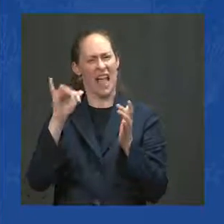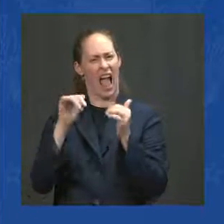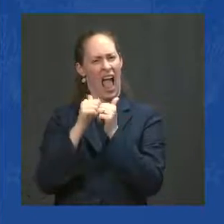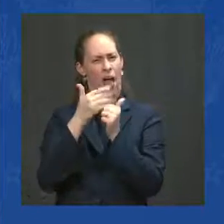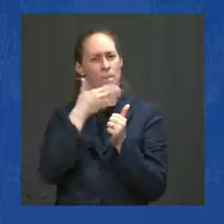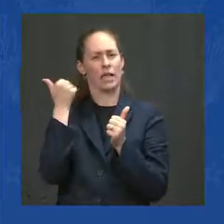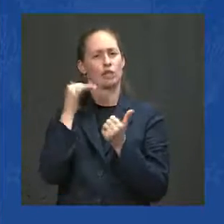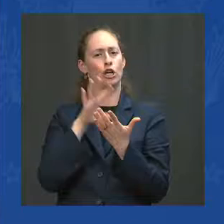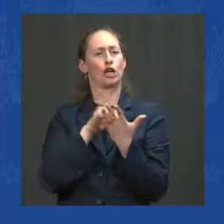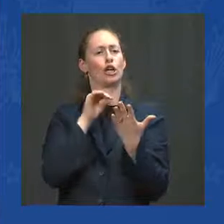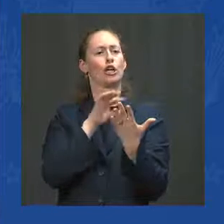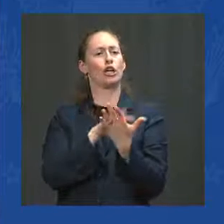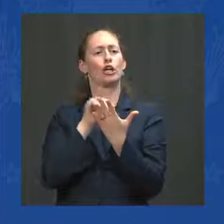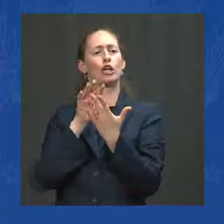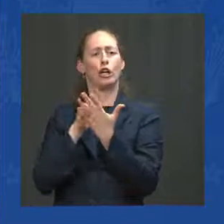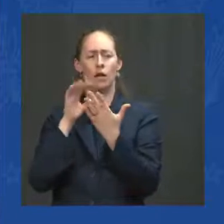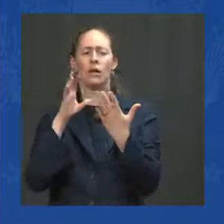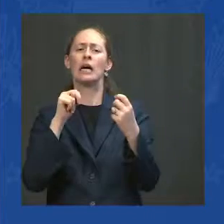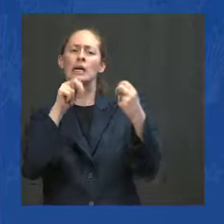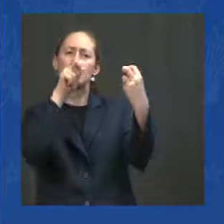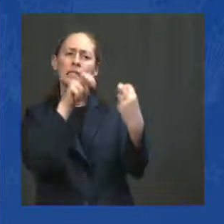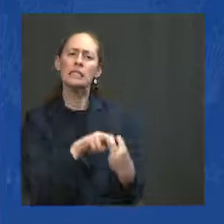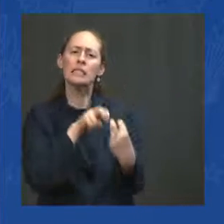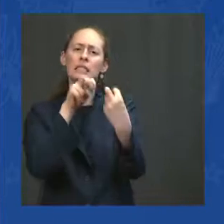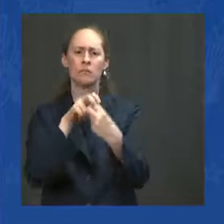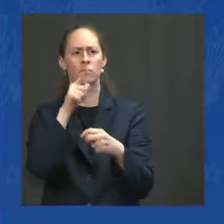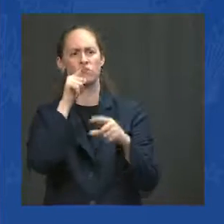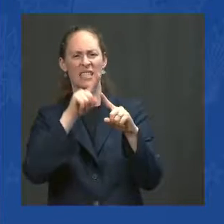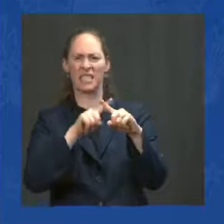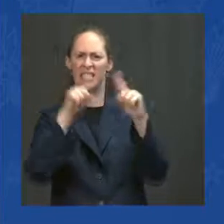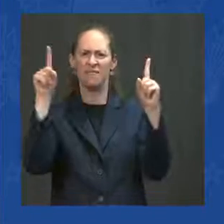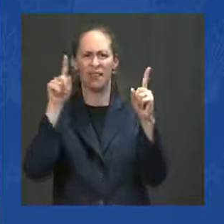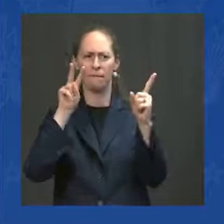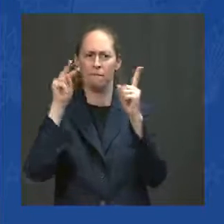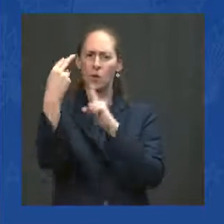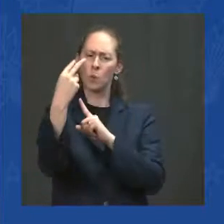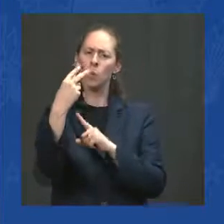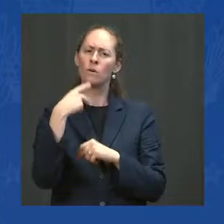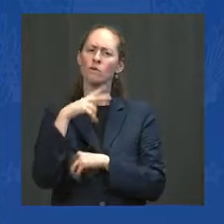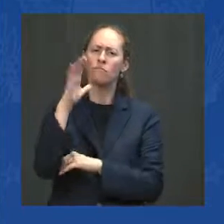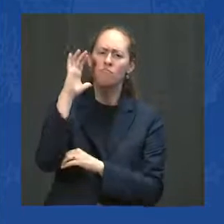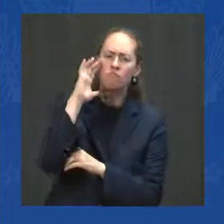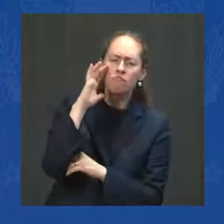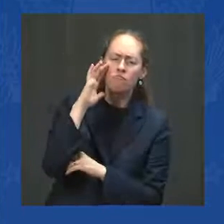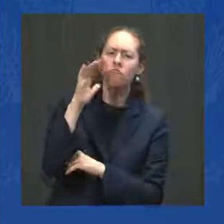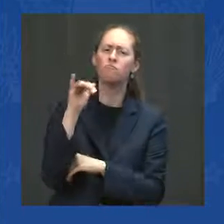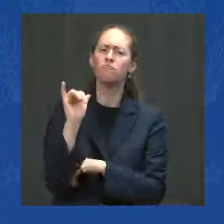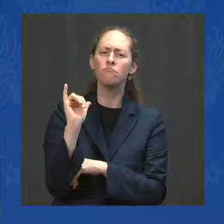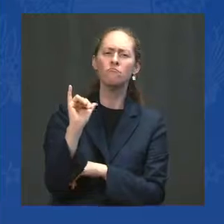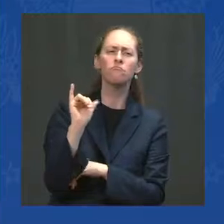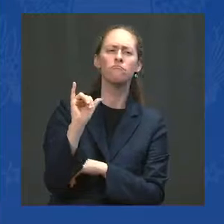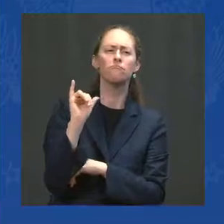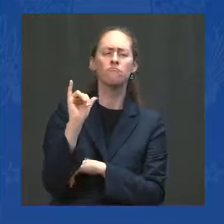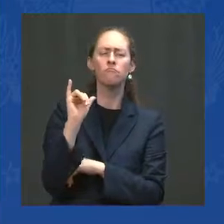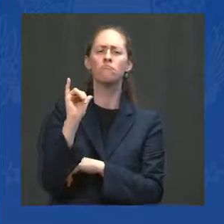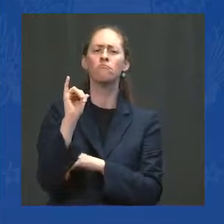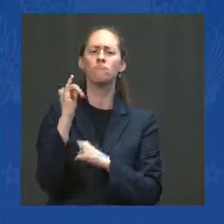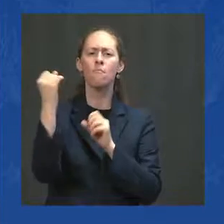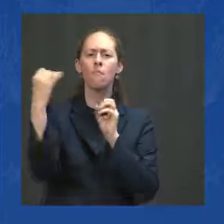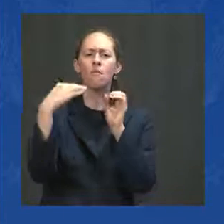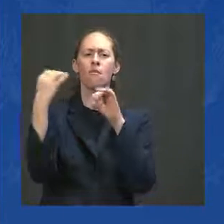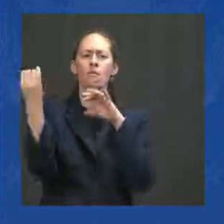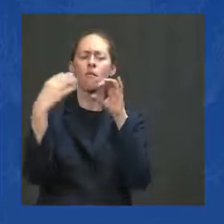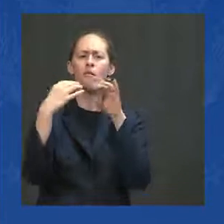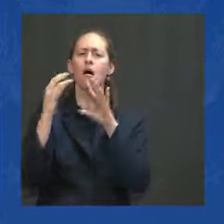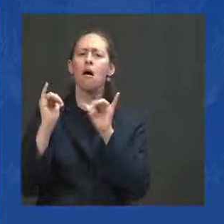with people and listened to their positions, some in agreement with where I'm in, some in disagreement. And so I think it's a matter